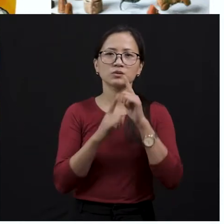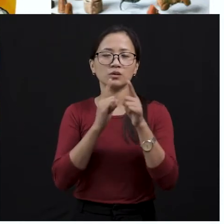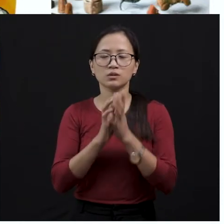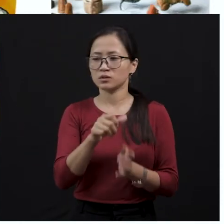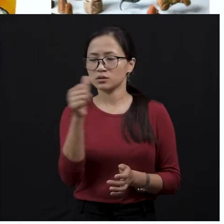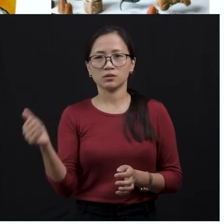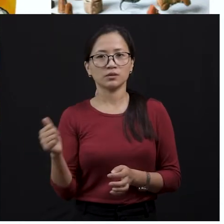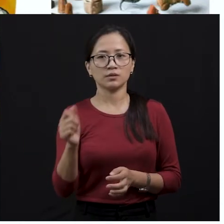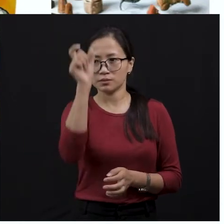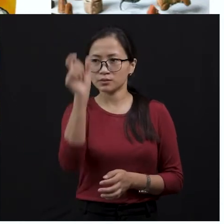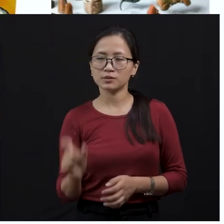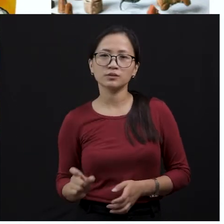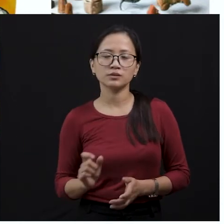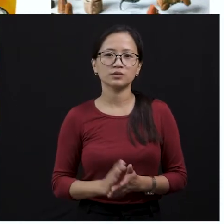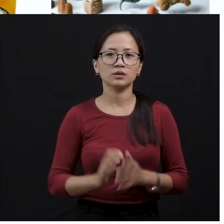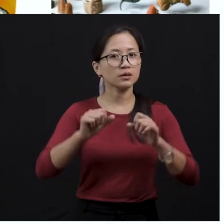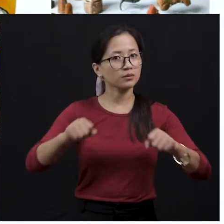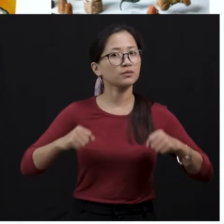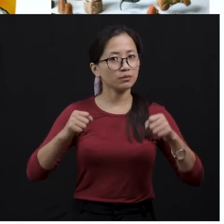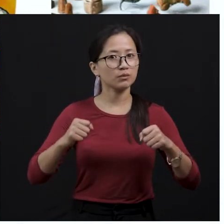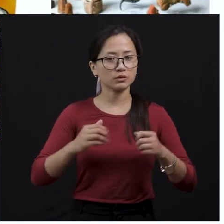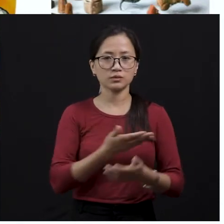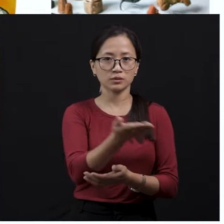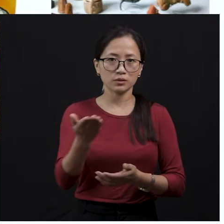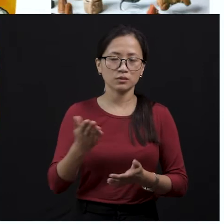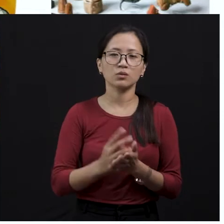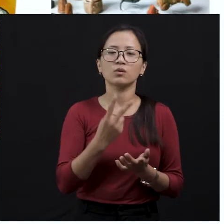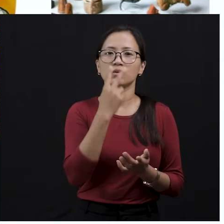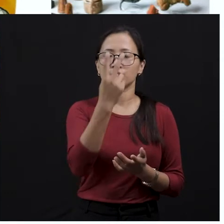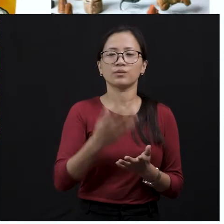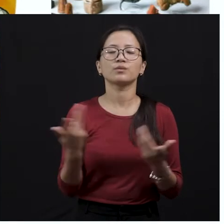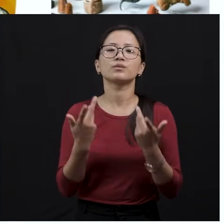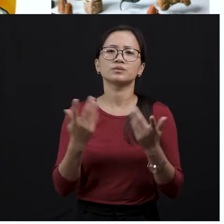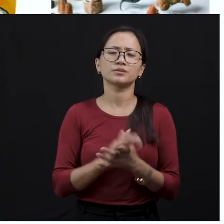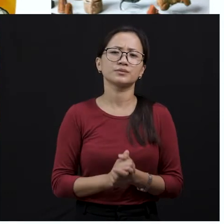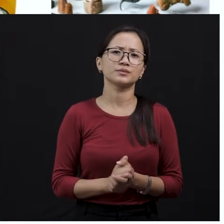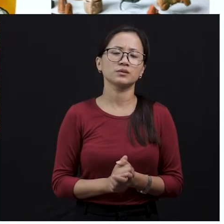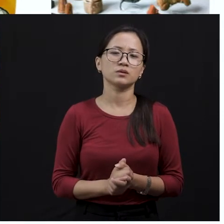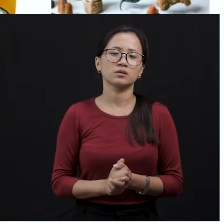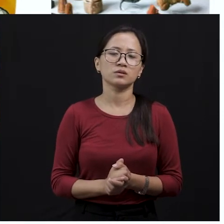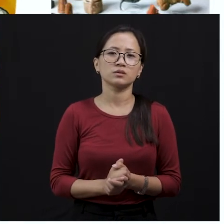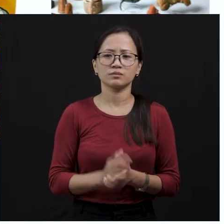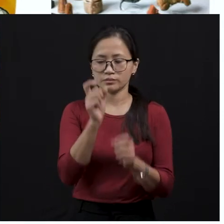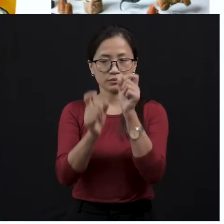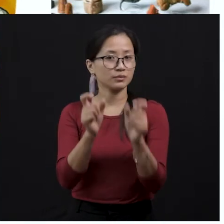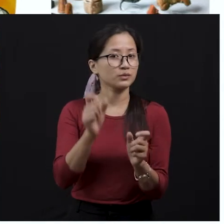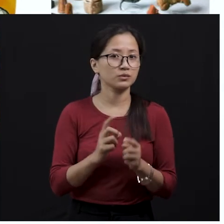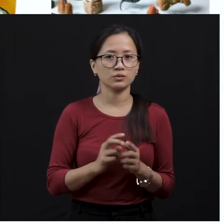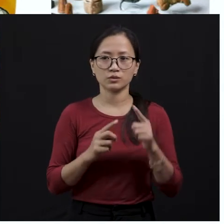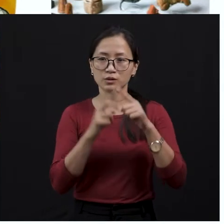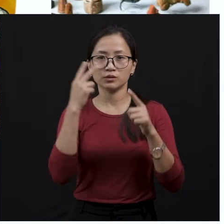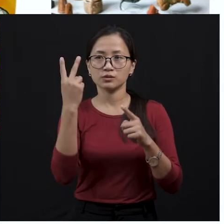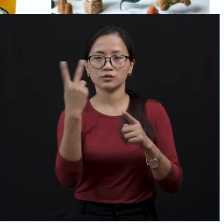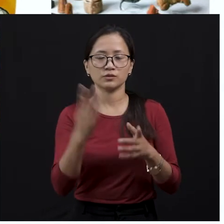to another person, right? And there is a boat there. So what do you see when you see a boat? Obviously, there were people who were